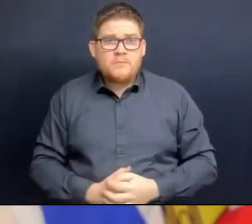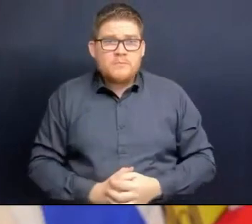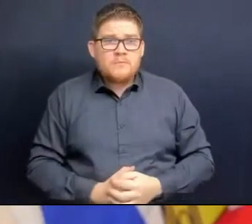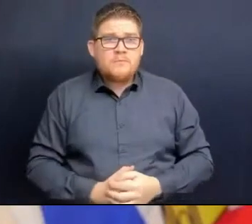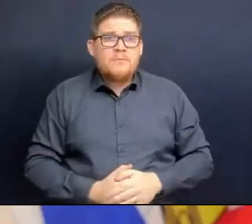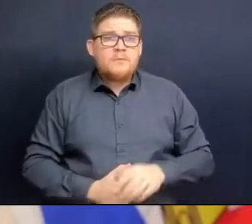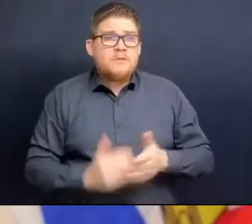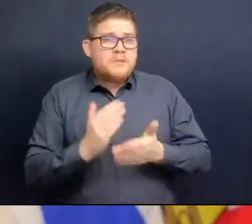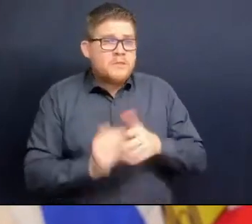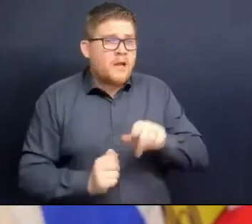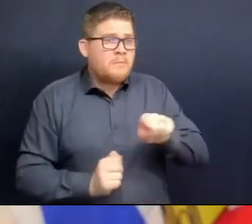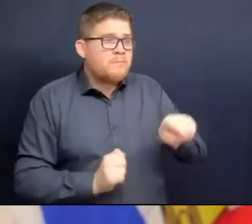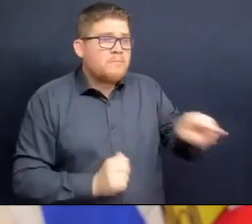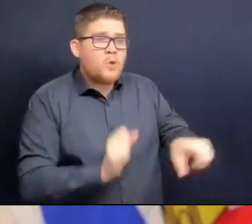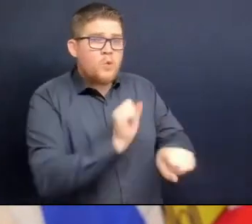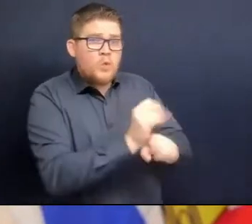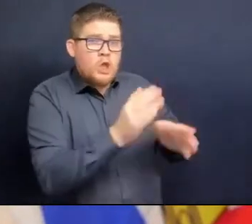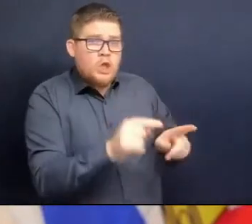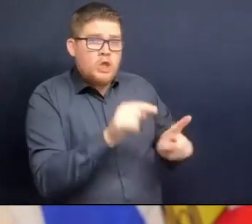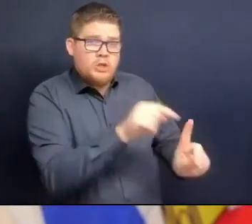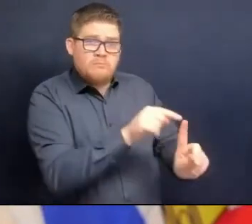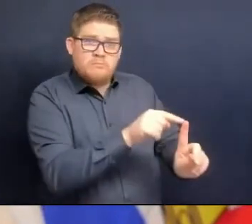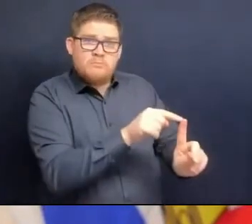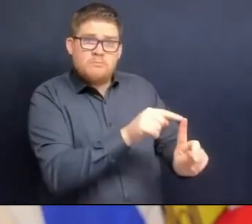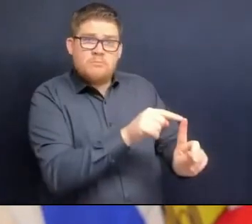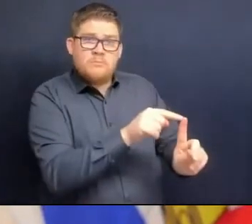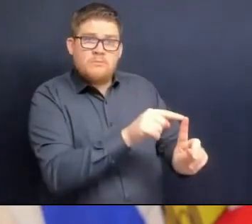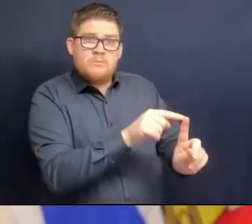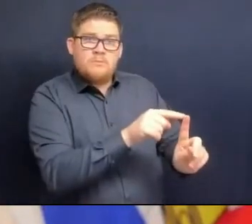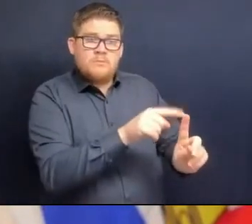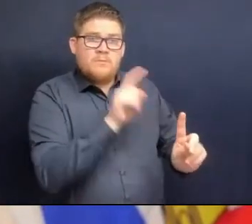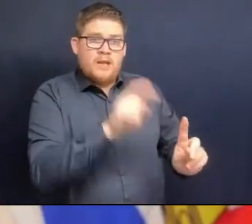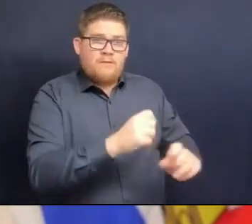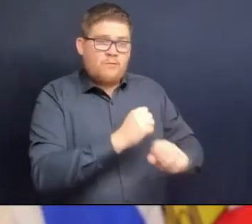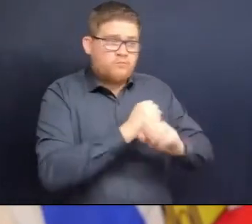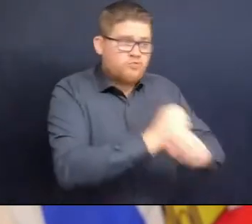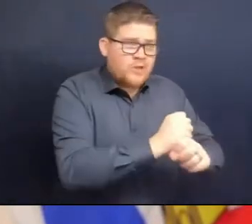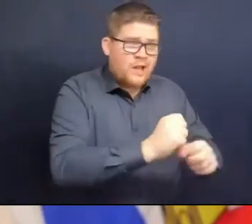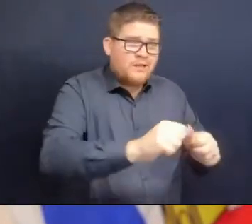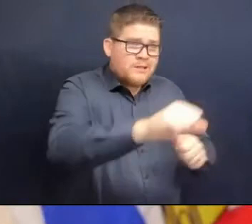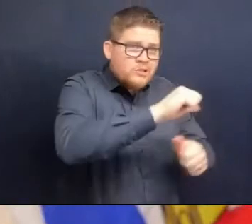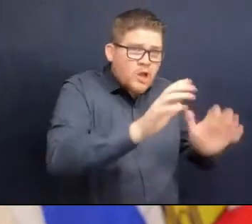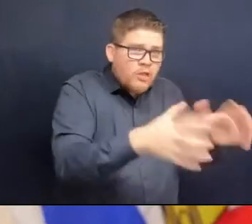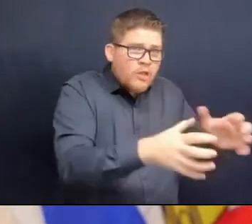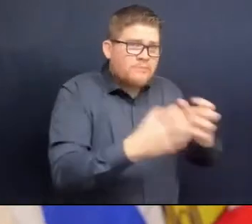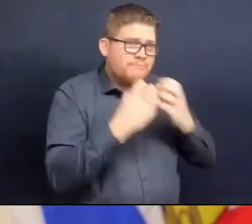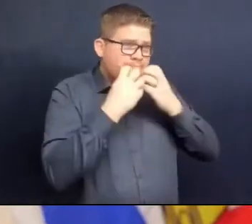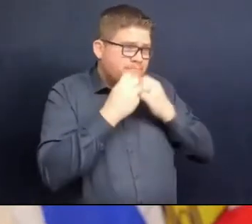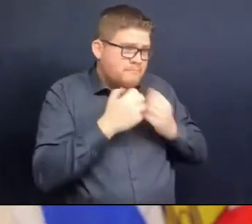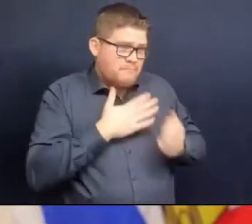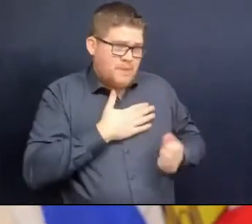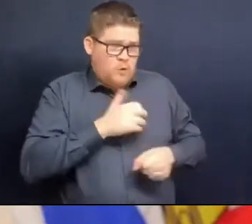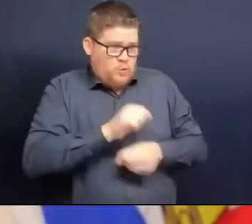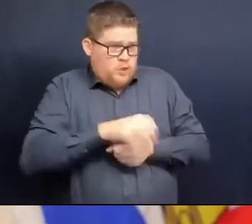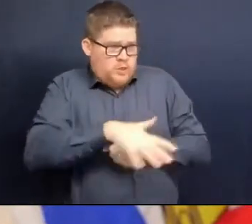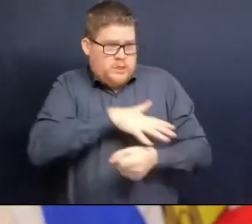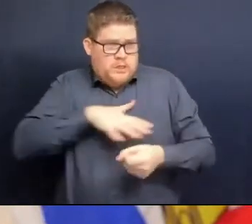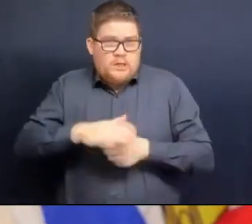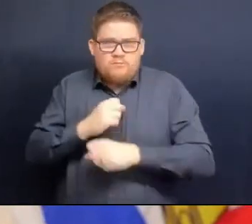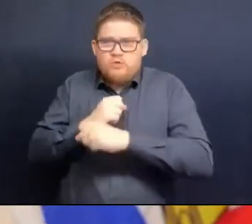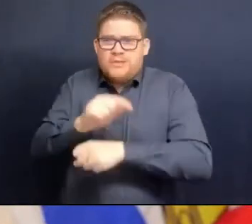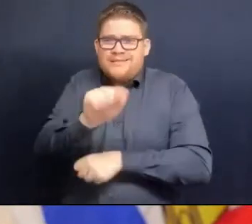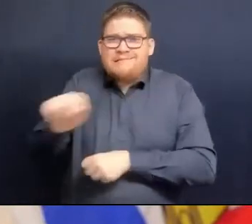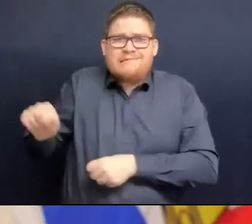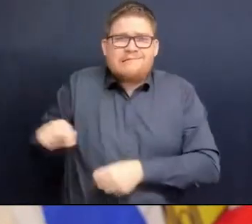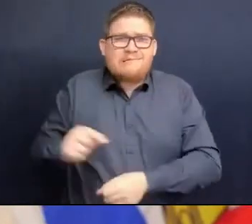a workplace issue, where it's a protection of your colleagues and doing the best that we can to have a safe workplace. Those